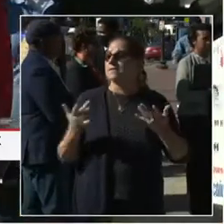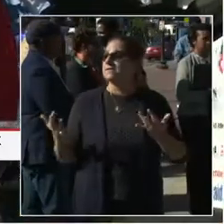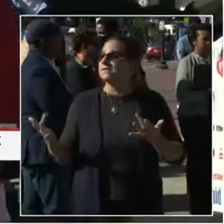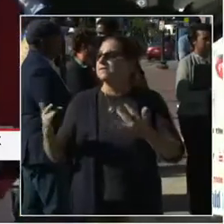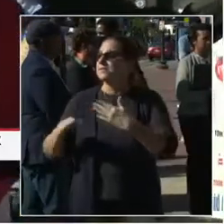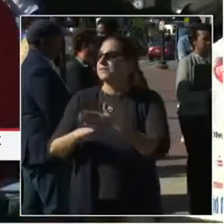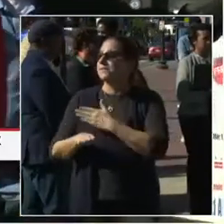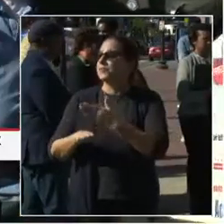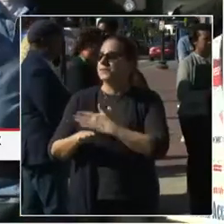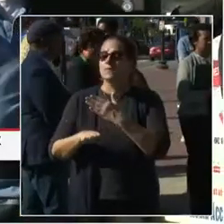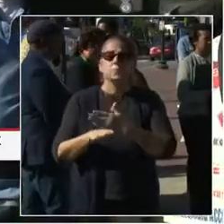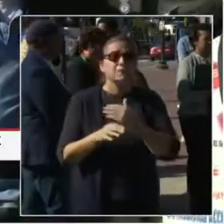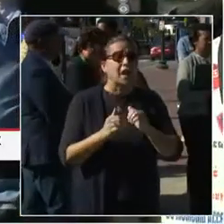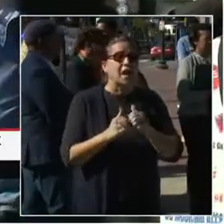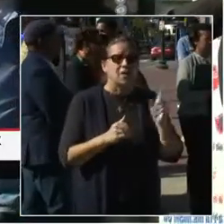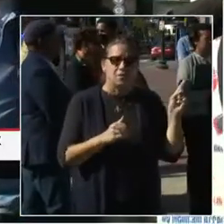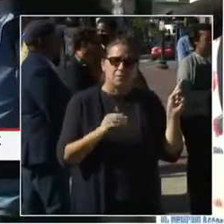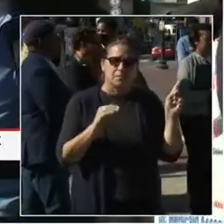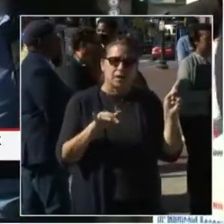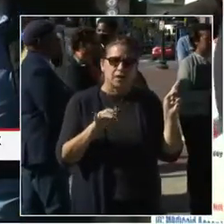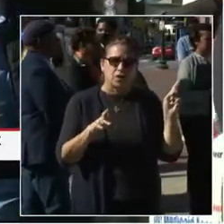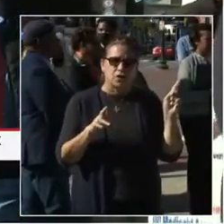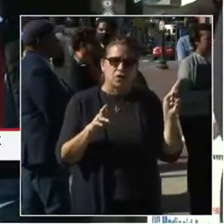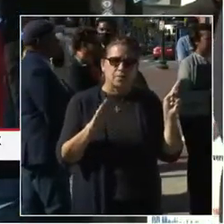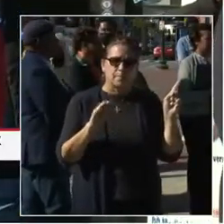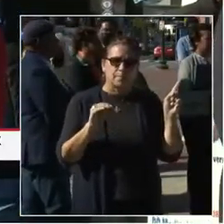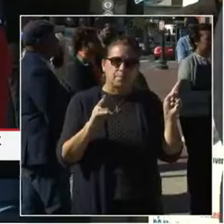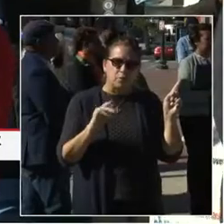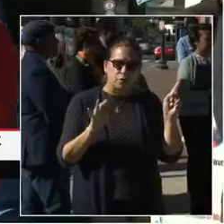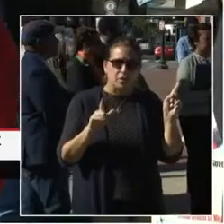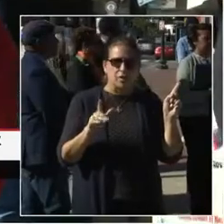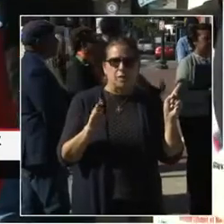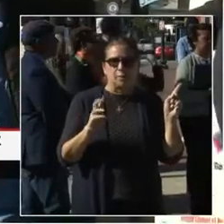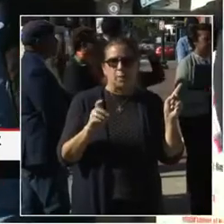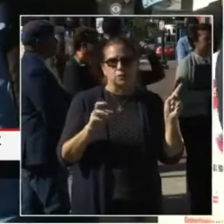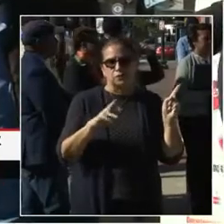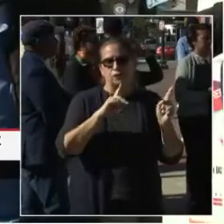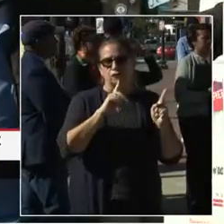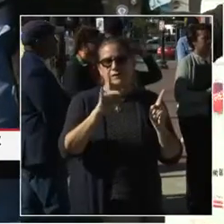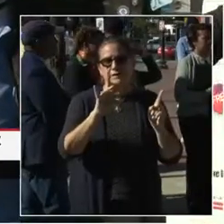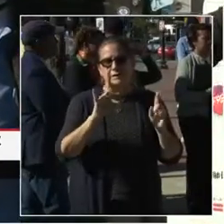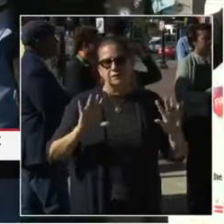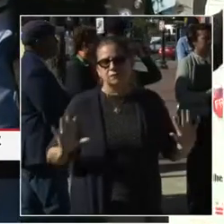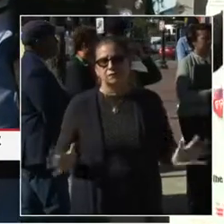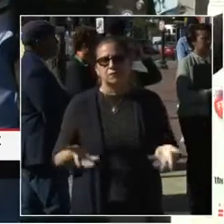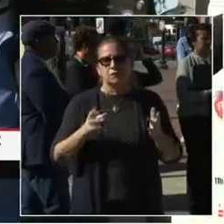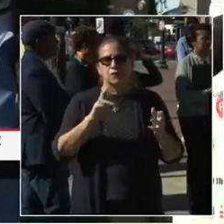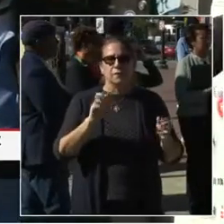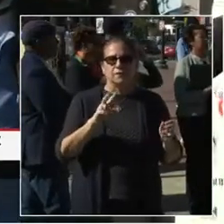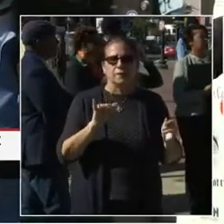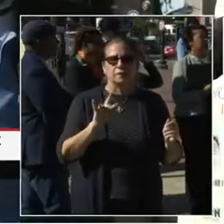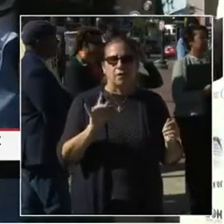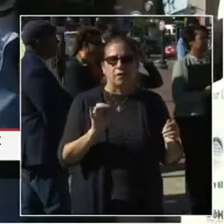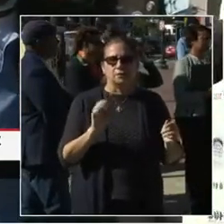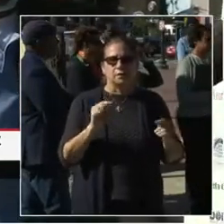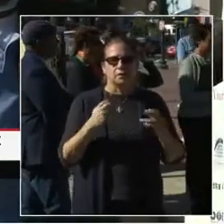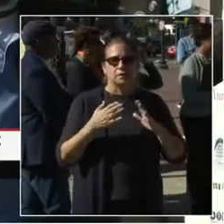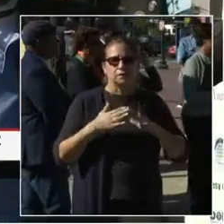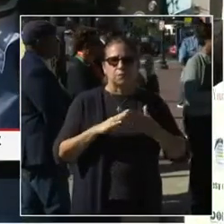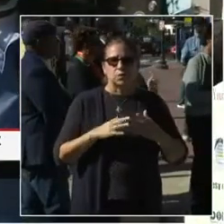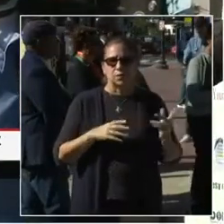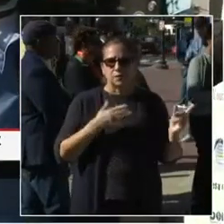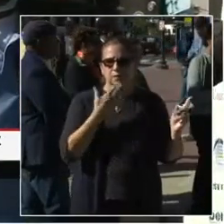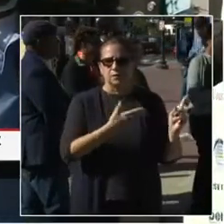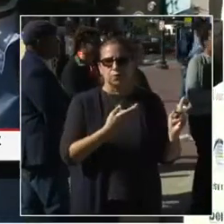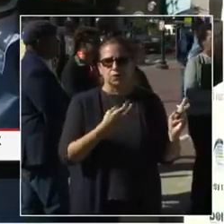I'd also like to thank the mayor about extending food access to east of the river. I grew up in Deanwood and really